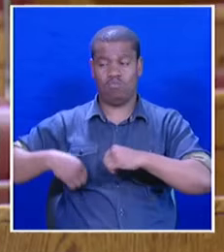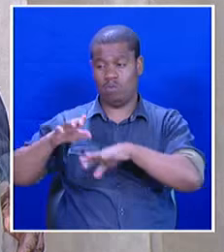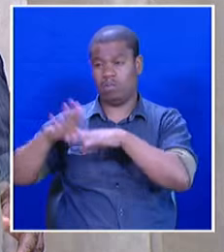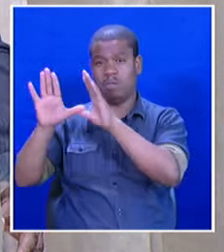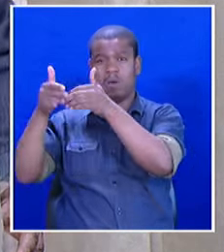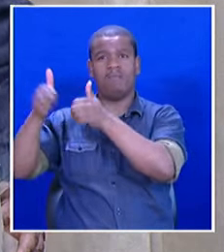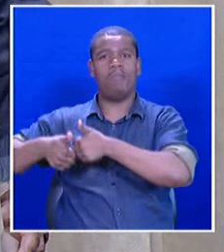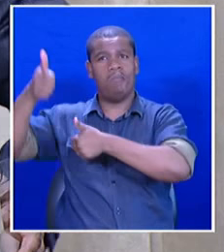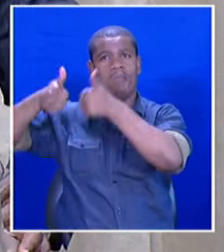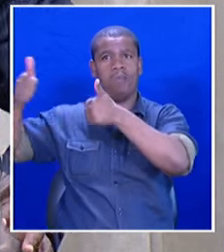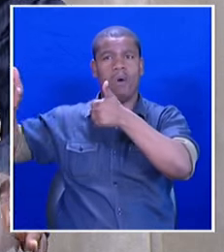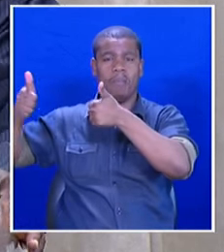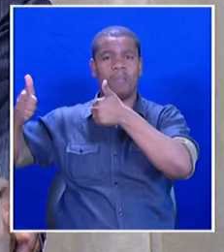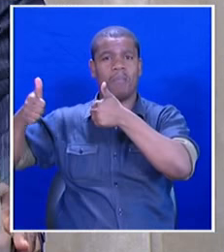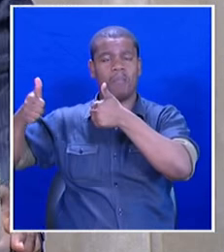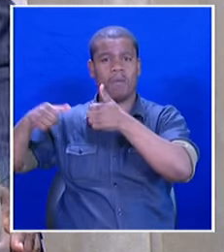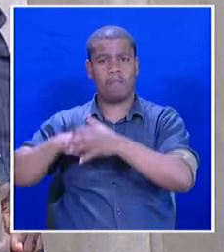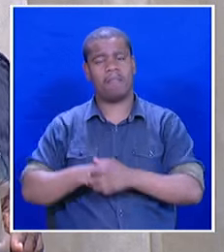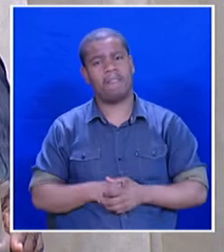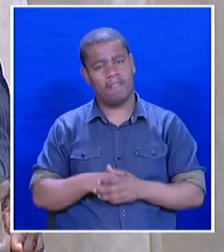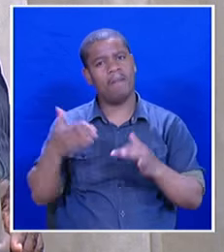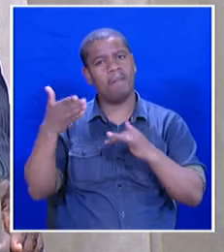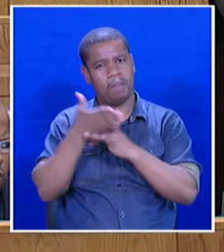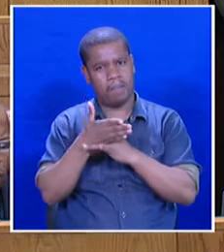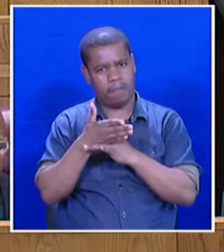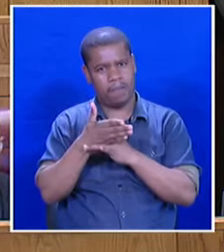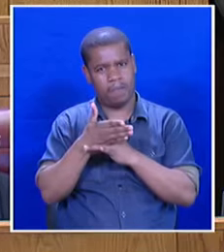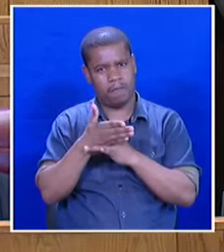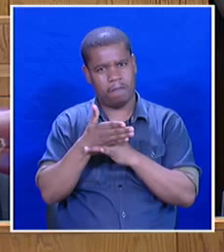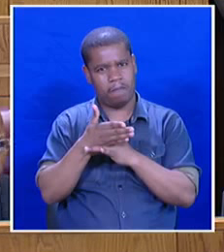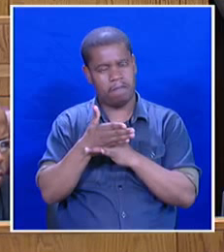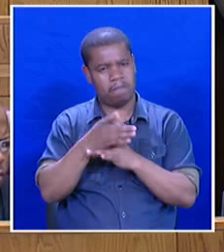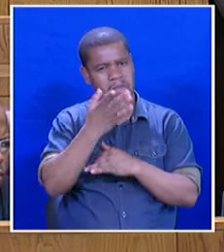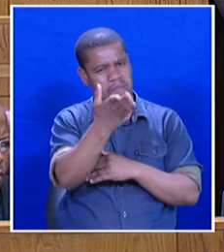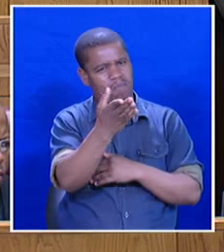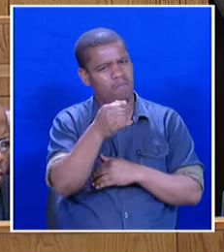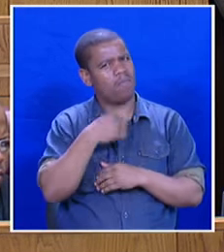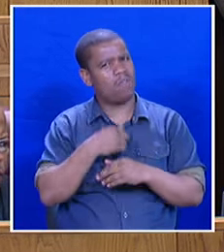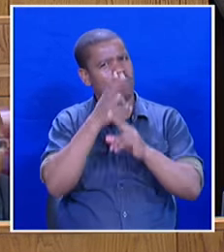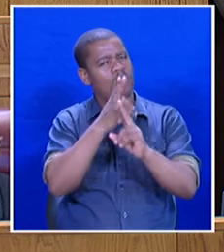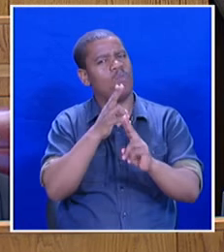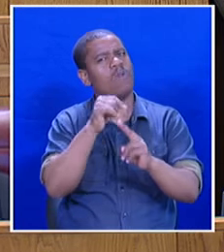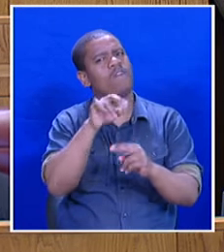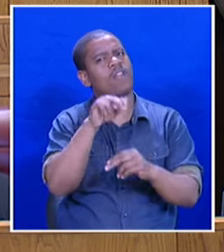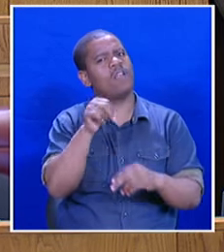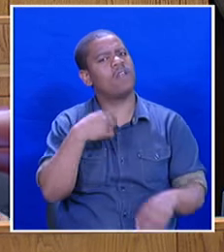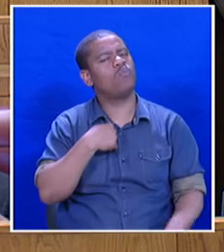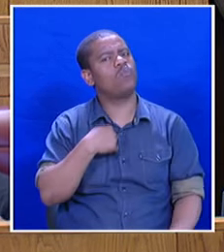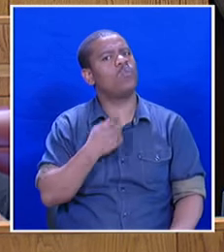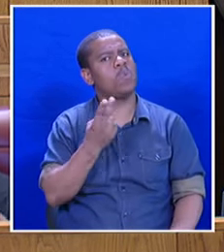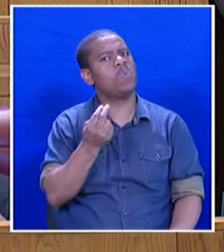Van Dingen, you're making my life very difficult. You are bringing in a new